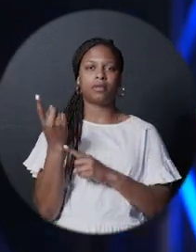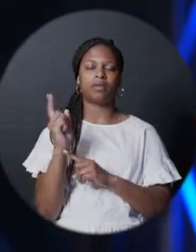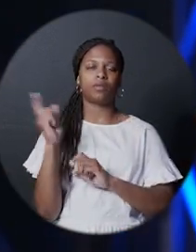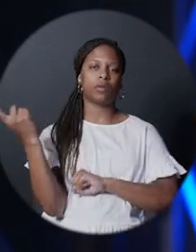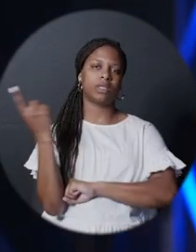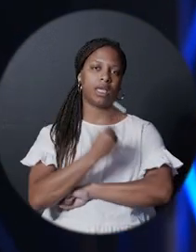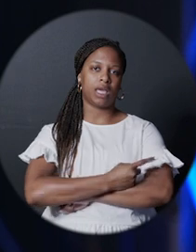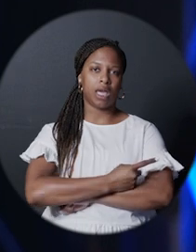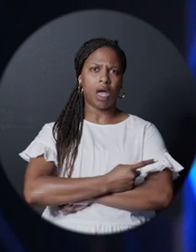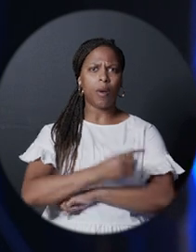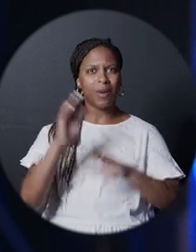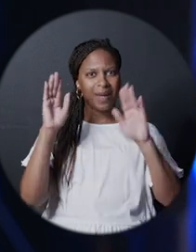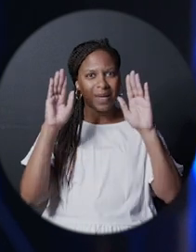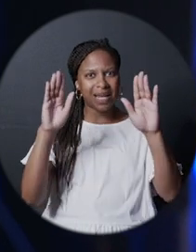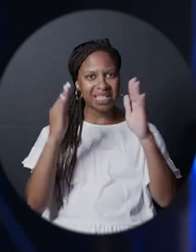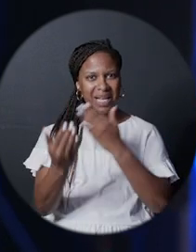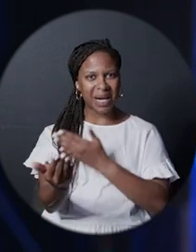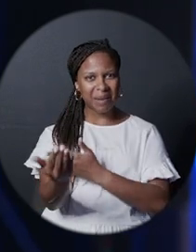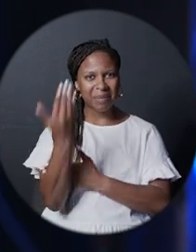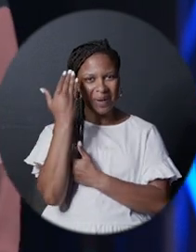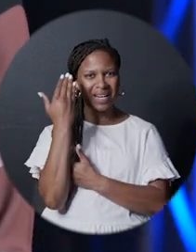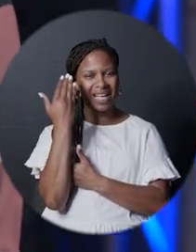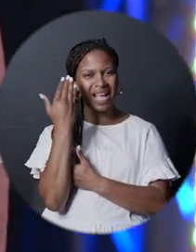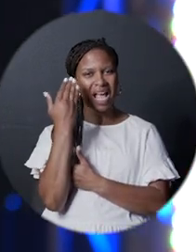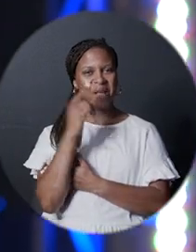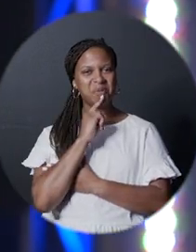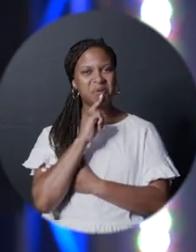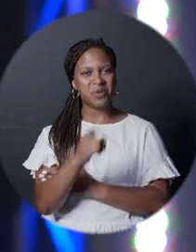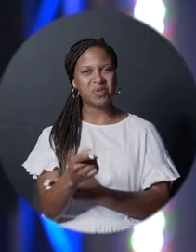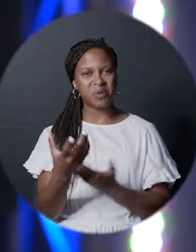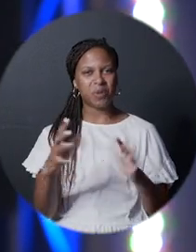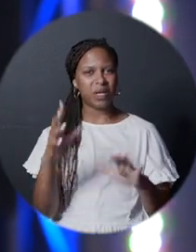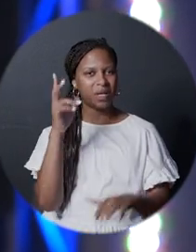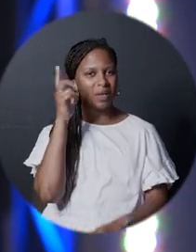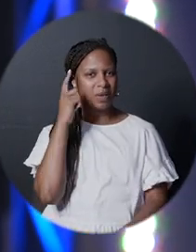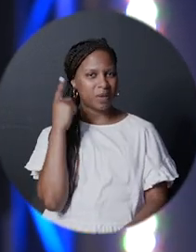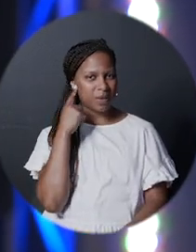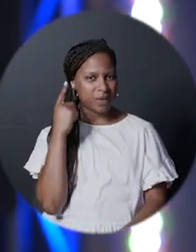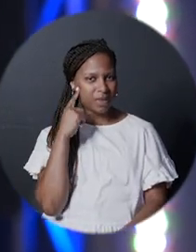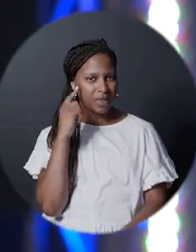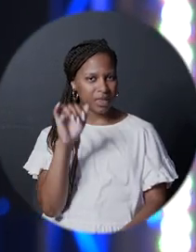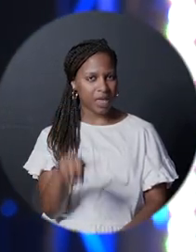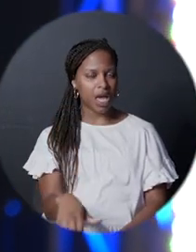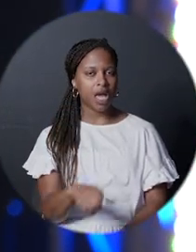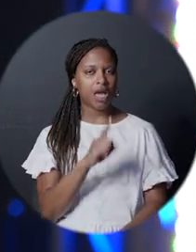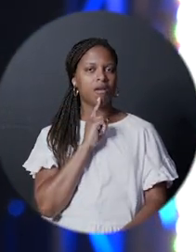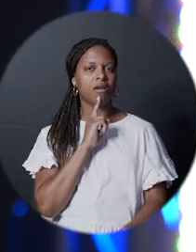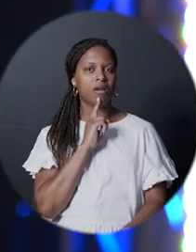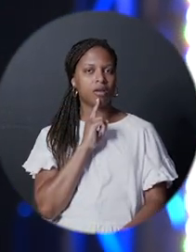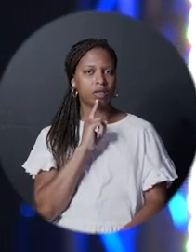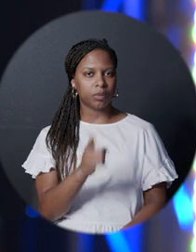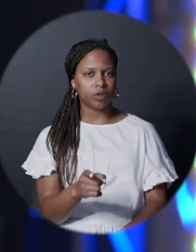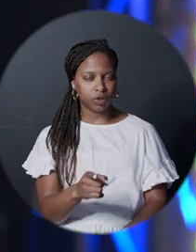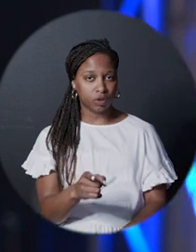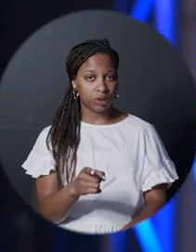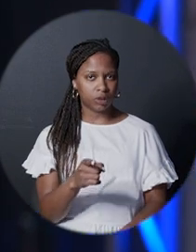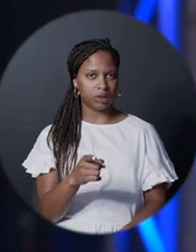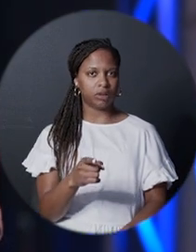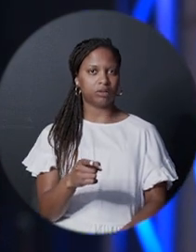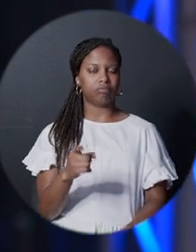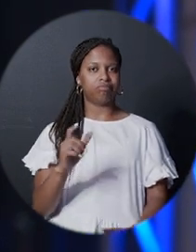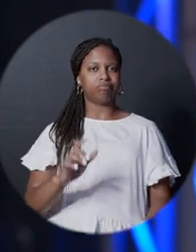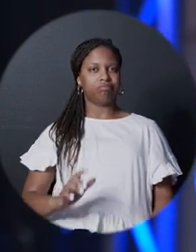this many minutes of your day. On a Sunday morning, I'm sure you didn't want to hear this. I'm